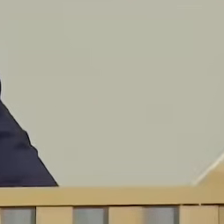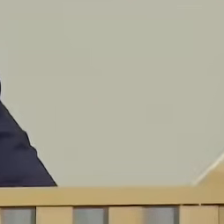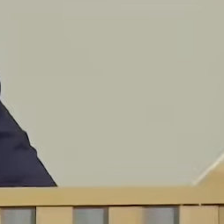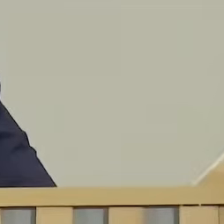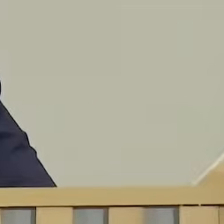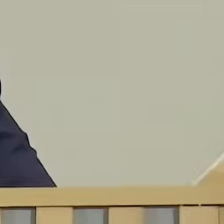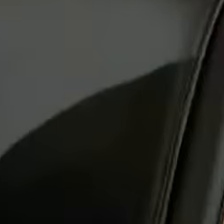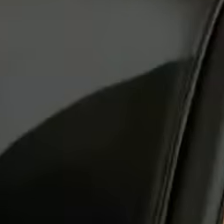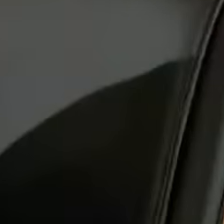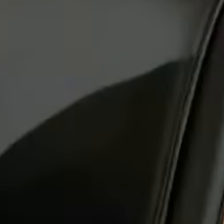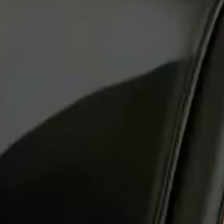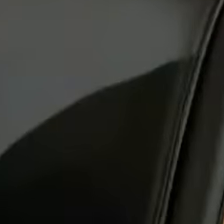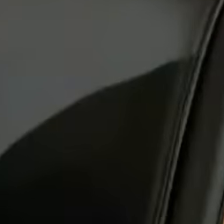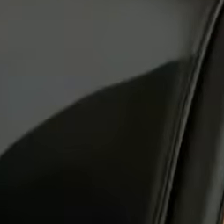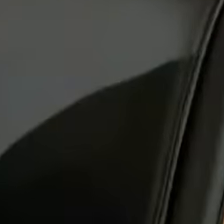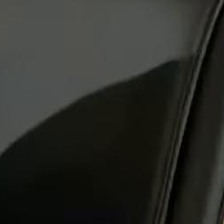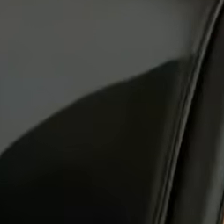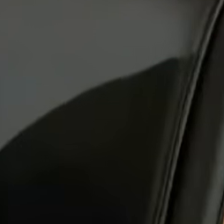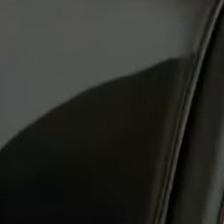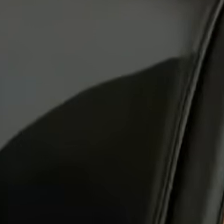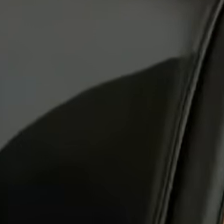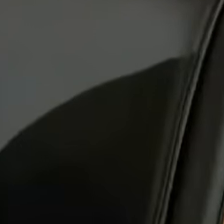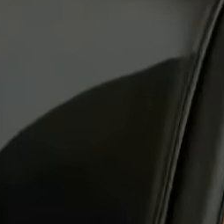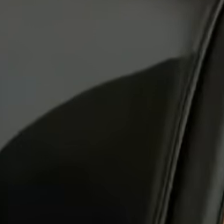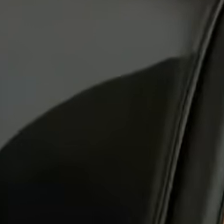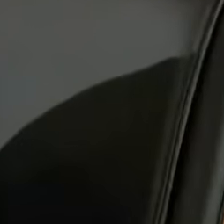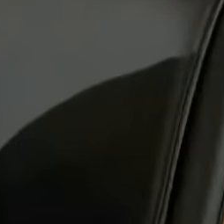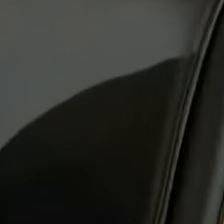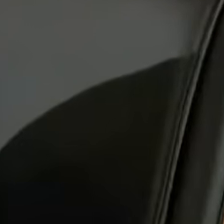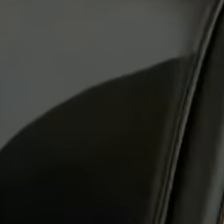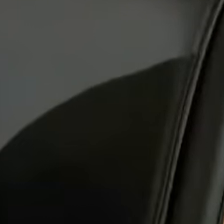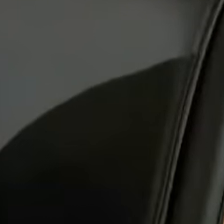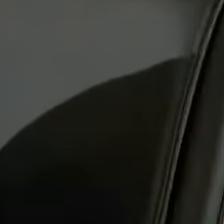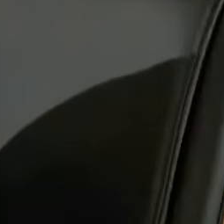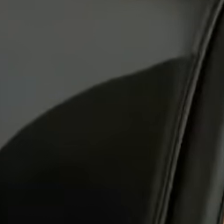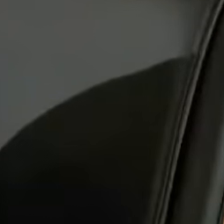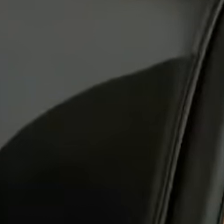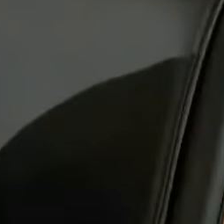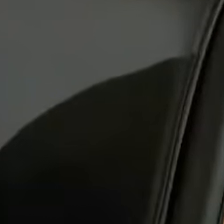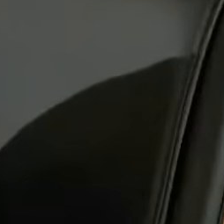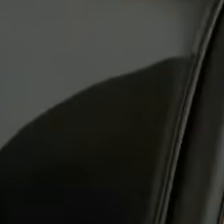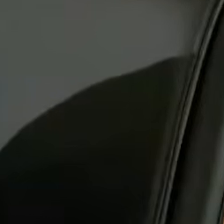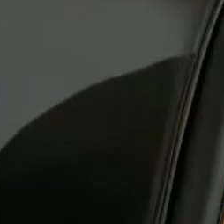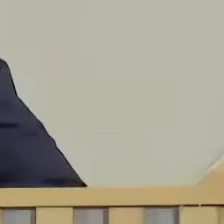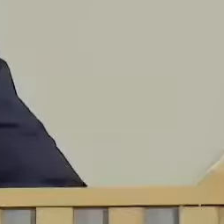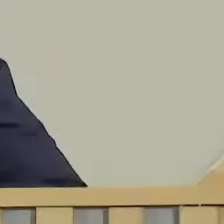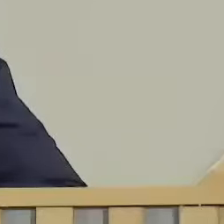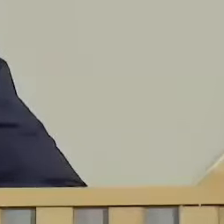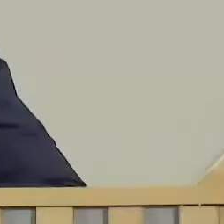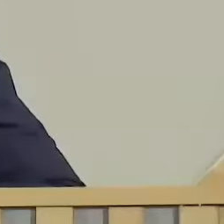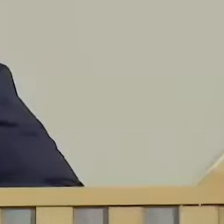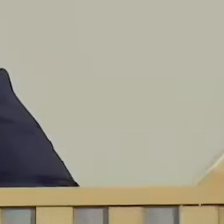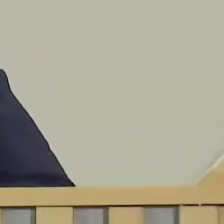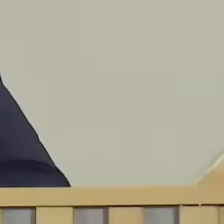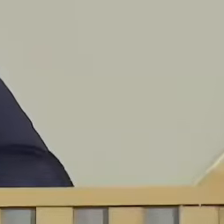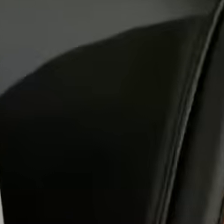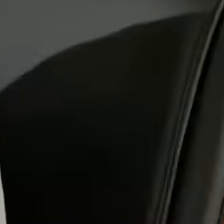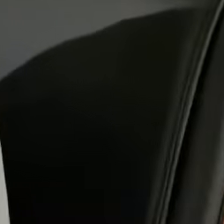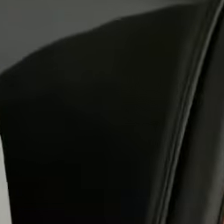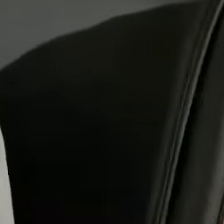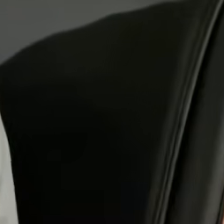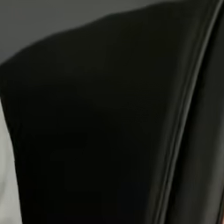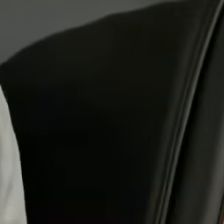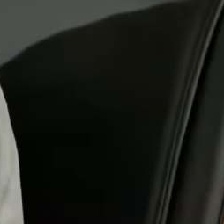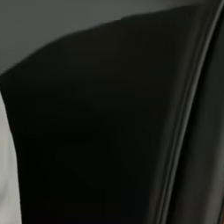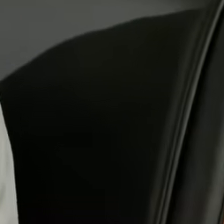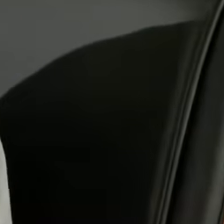participating or testifying in this commission. That is correct, Commissioner. If I